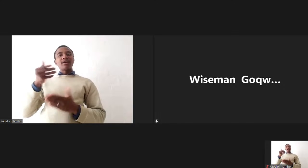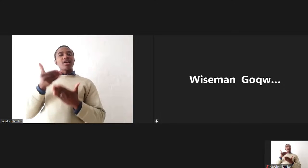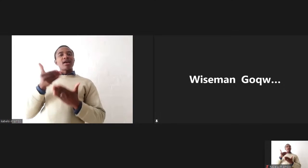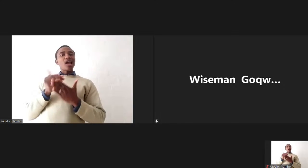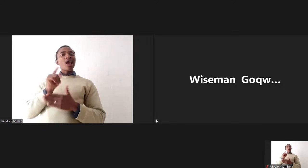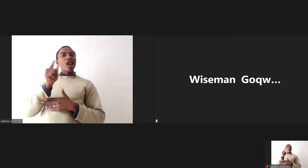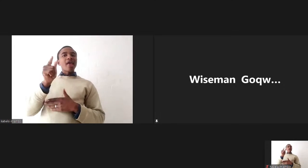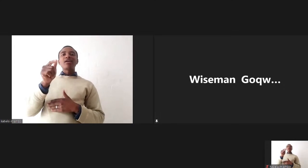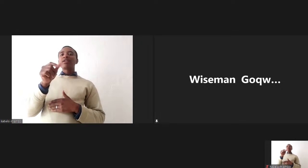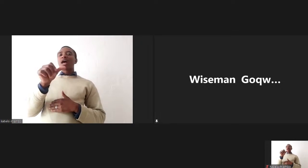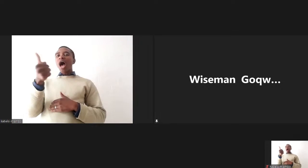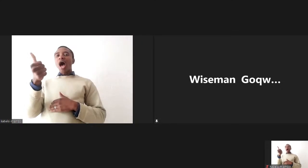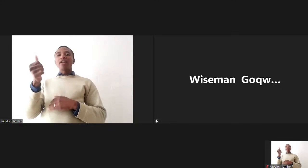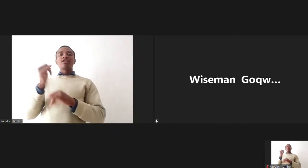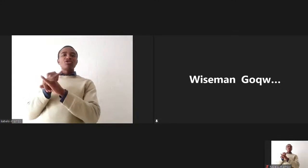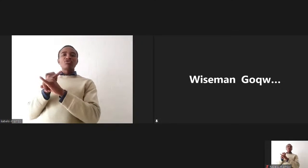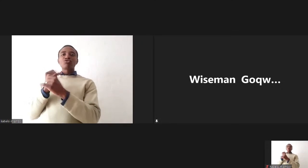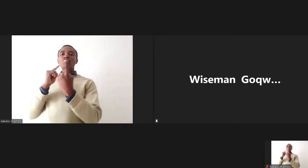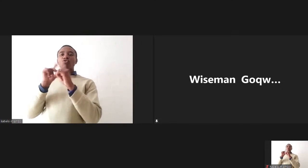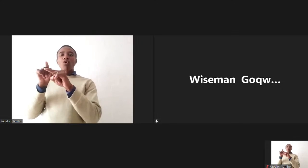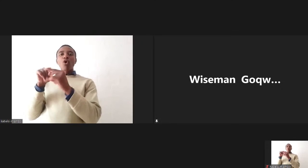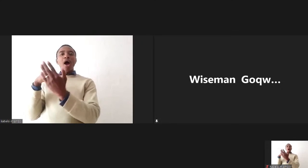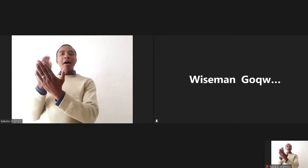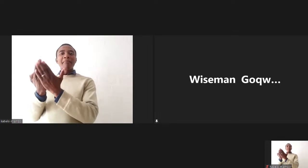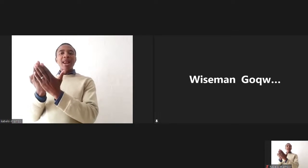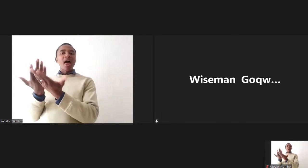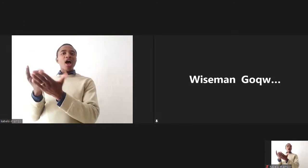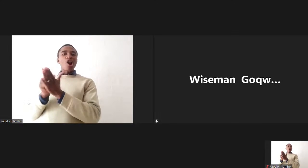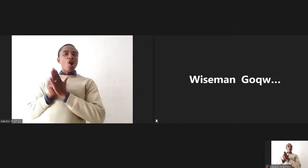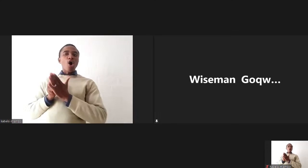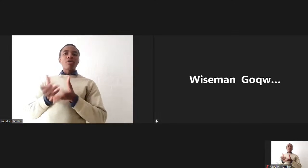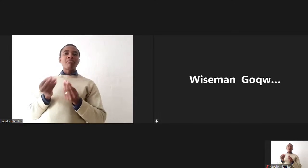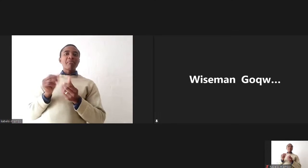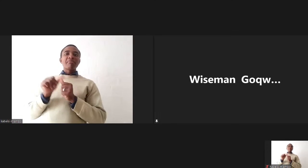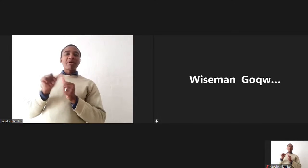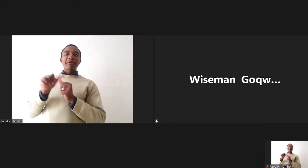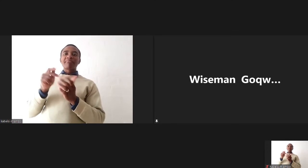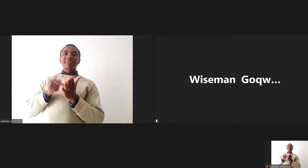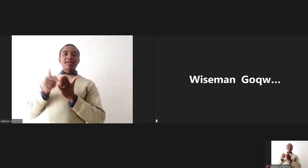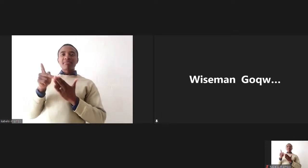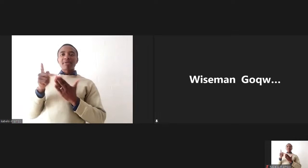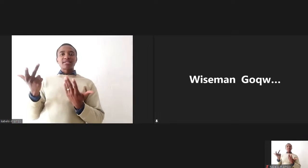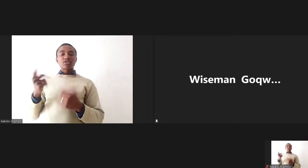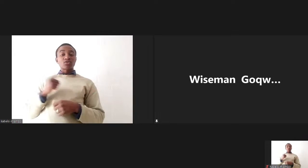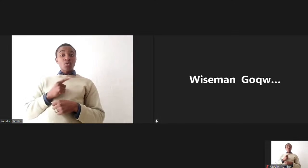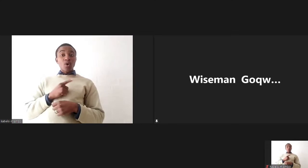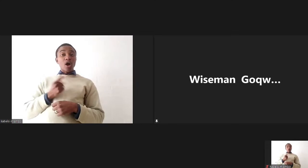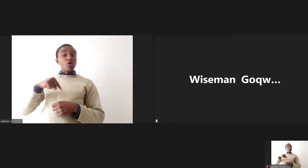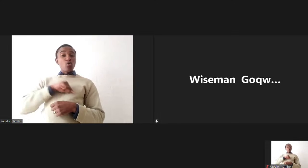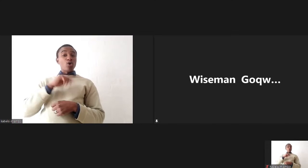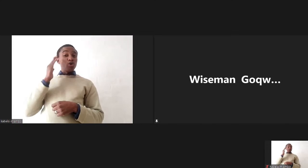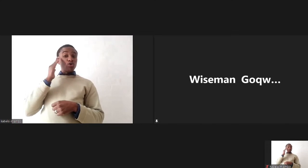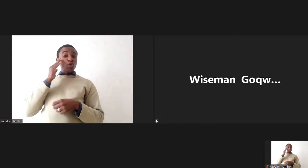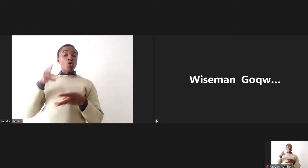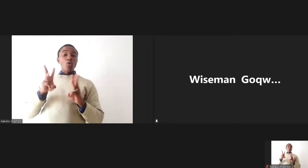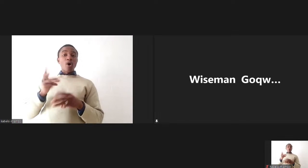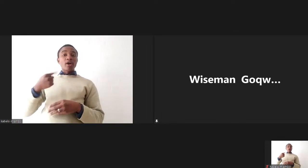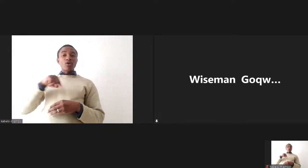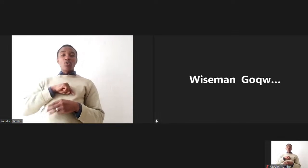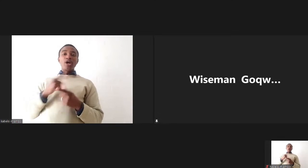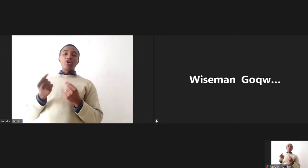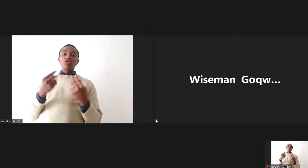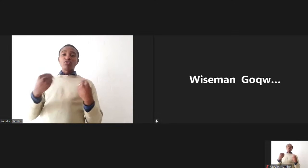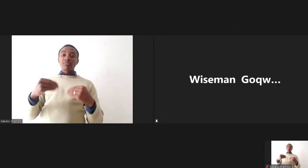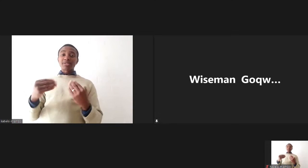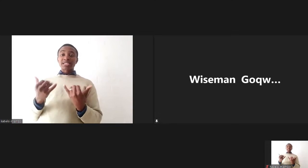terms of what they want, and probably be able to get better prices in terms of what they are doing. Because as we all know, the way in which we are conducting business now as